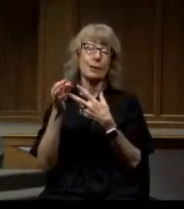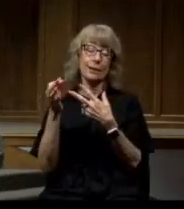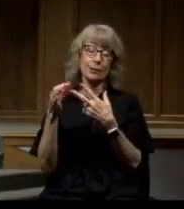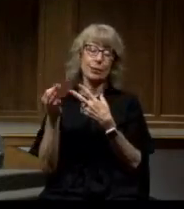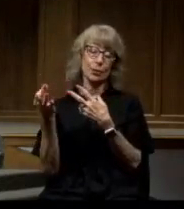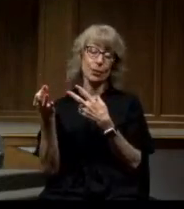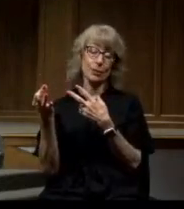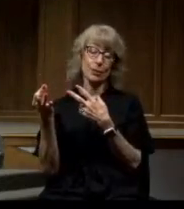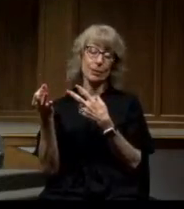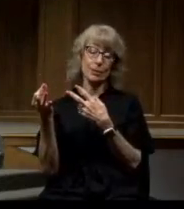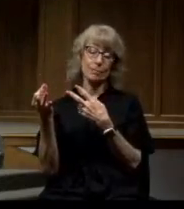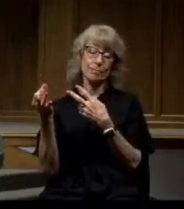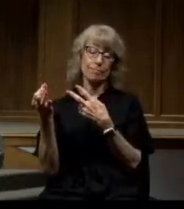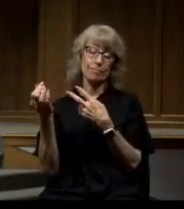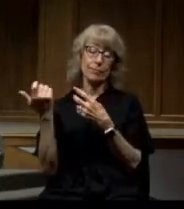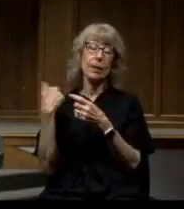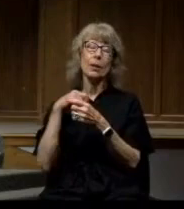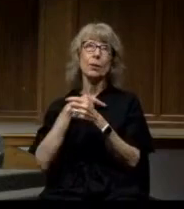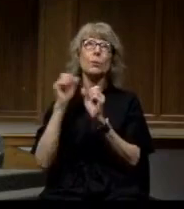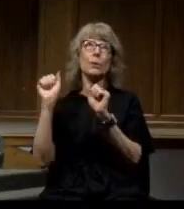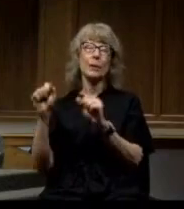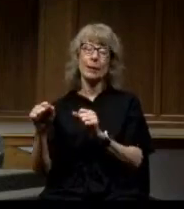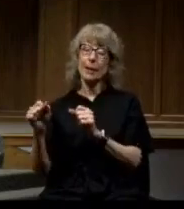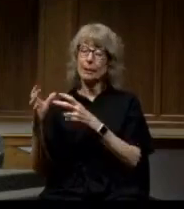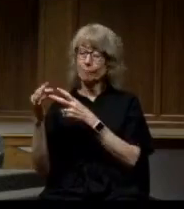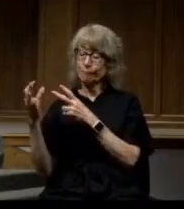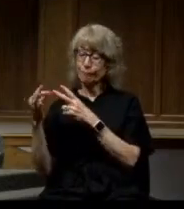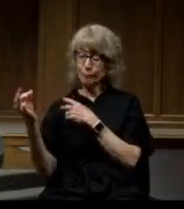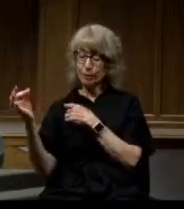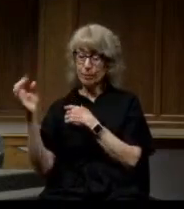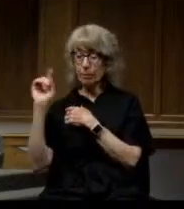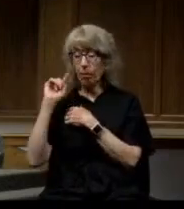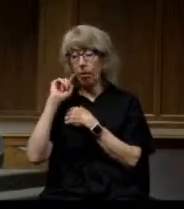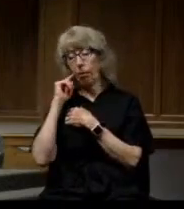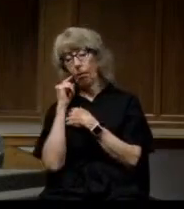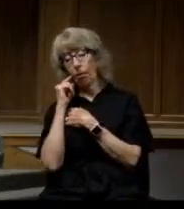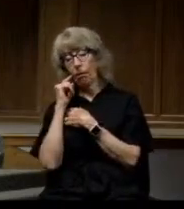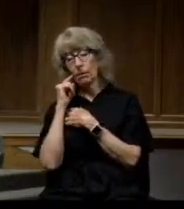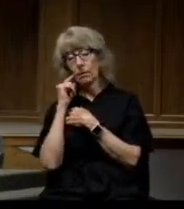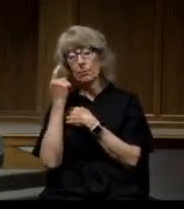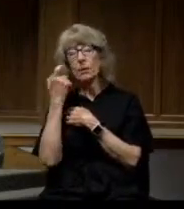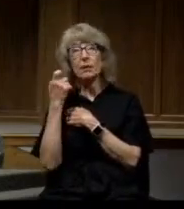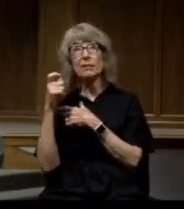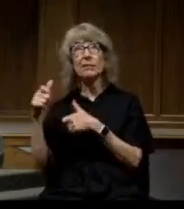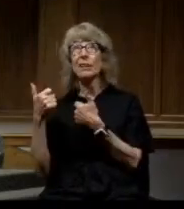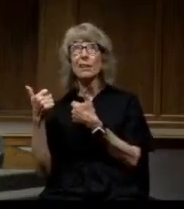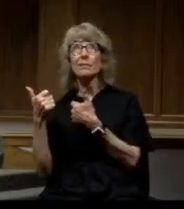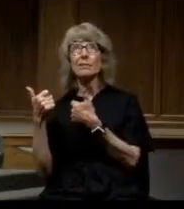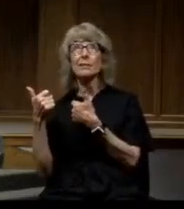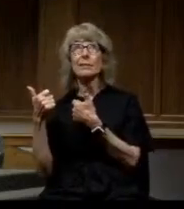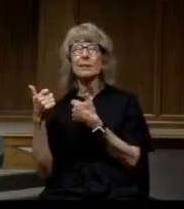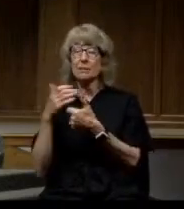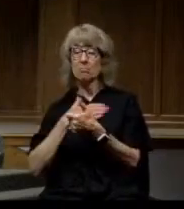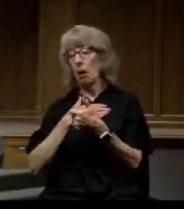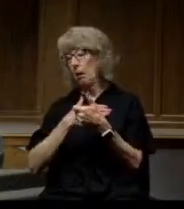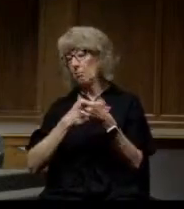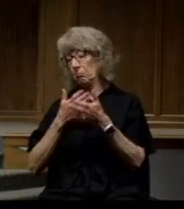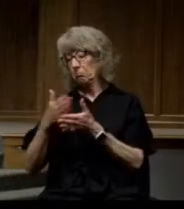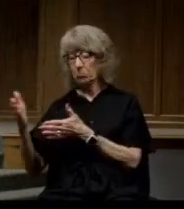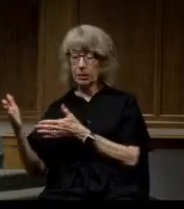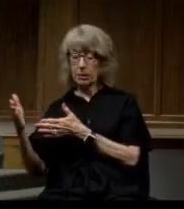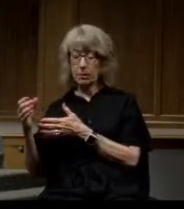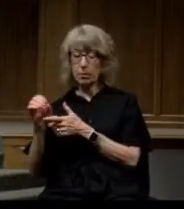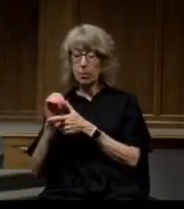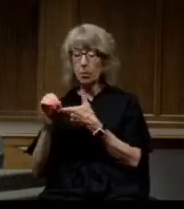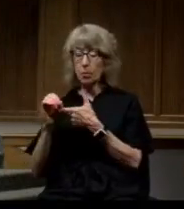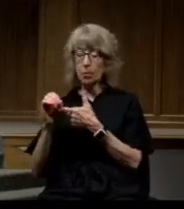We can choose, like we do many days, to be bitter that life didn't go the way that we wanted it to. We can be bitter at our